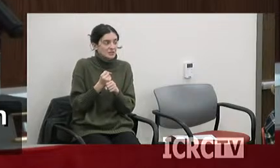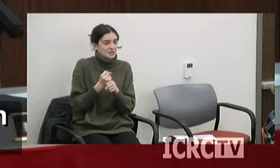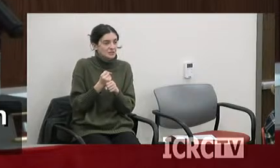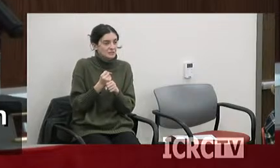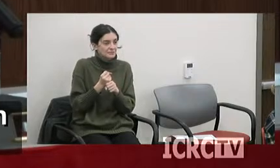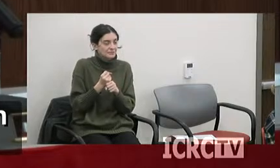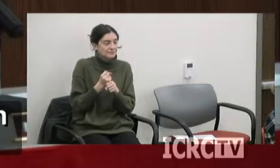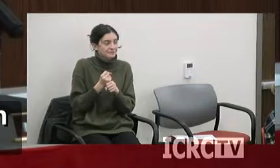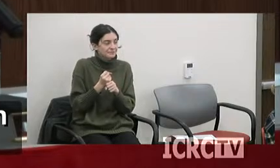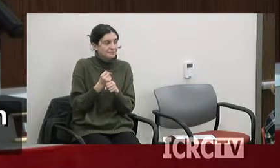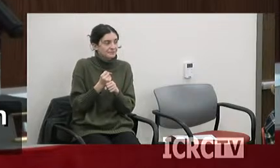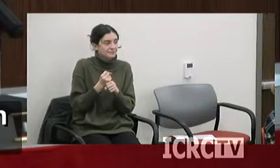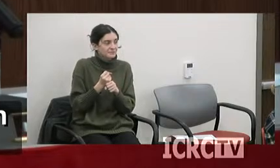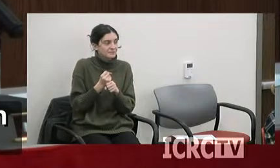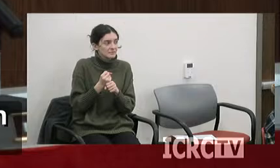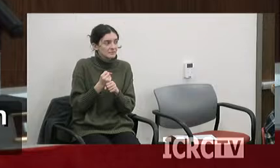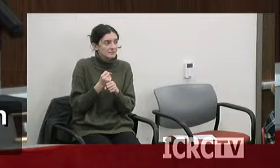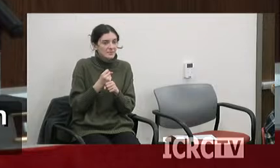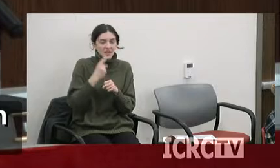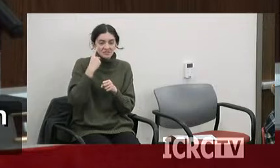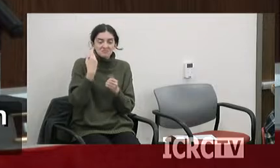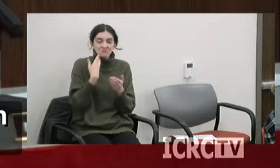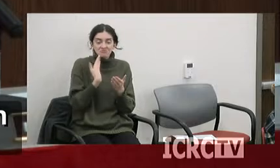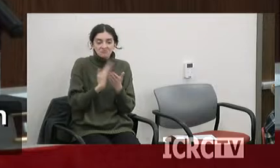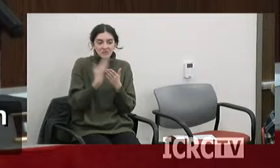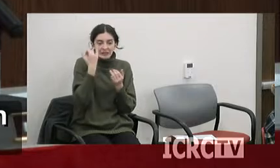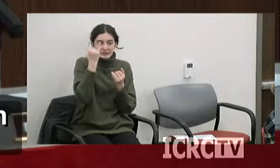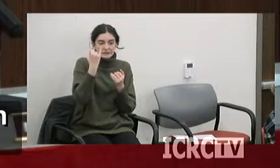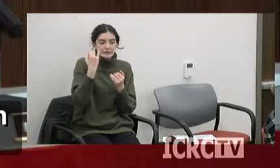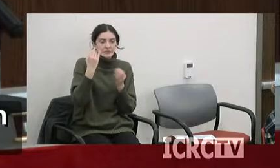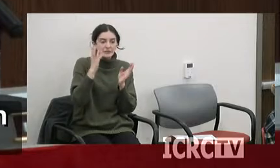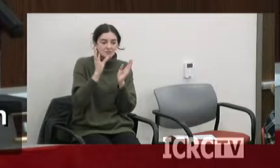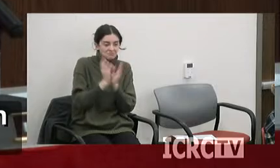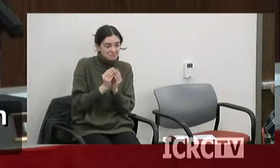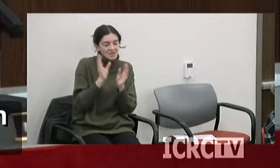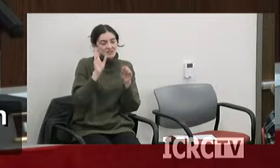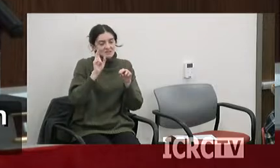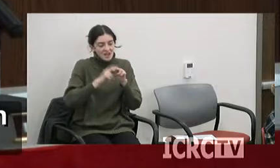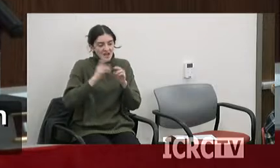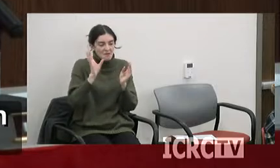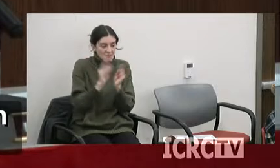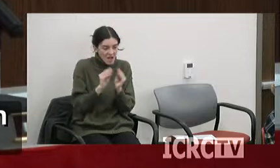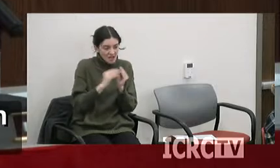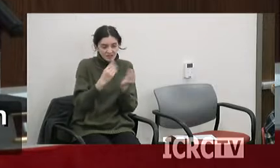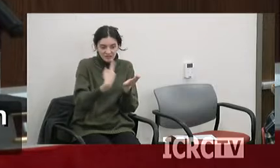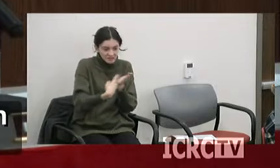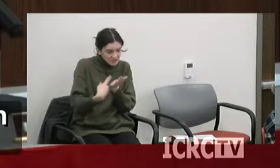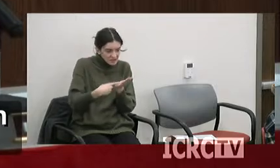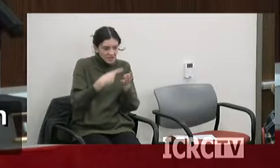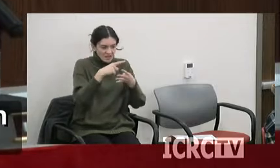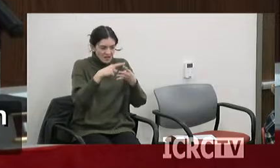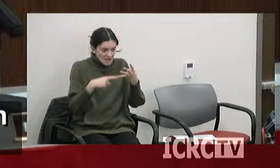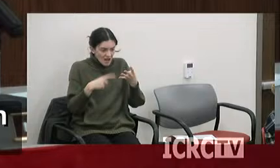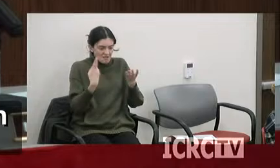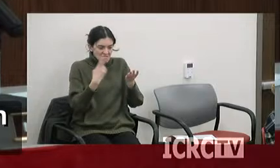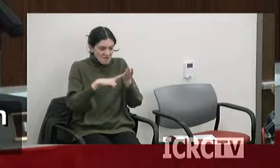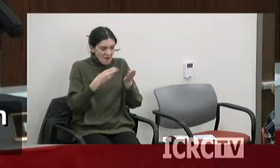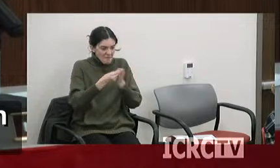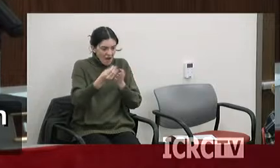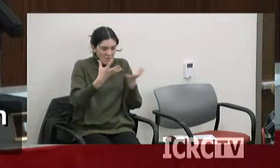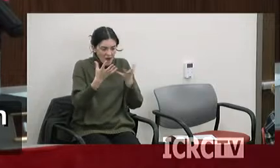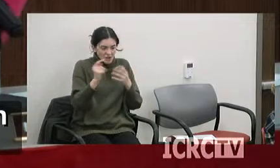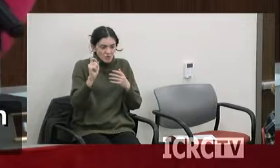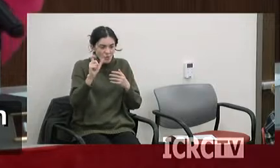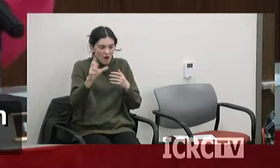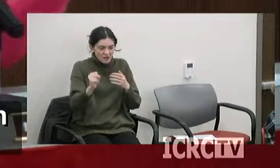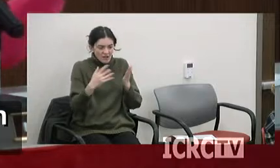and talk openly about them and hash out, maybe there's cuts somewhere else